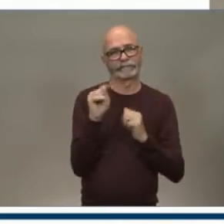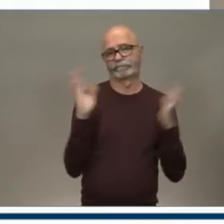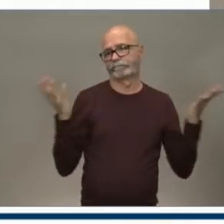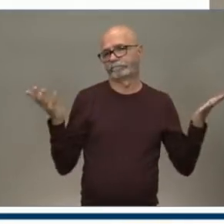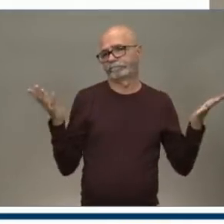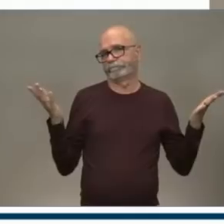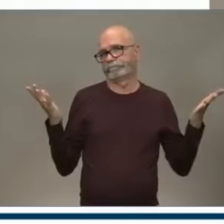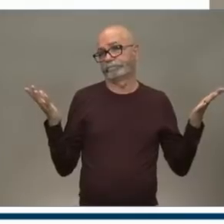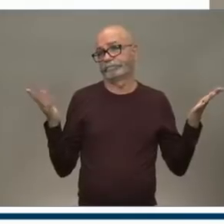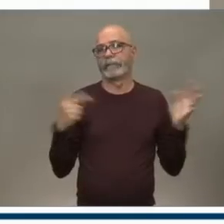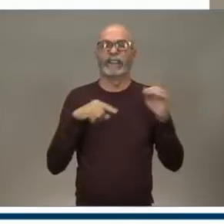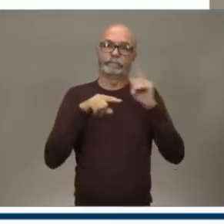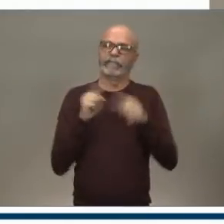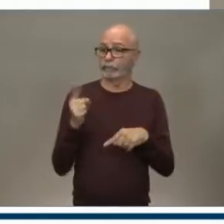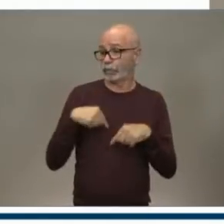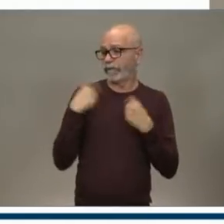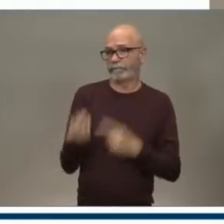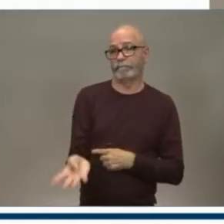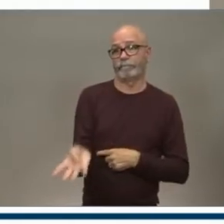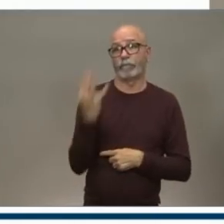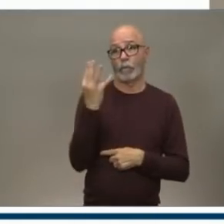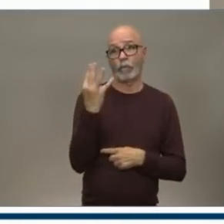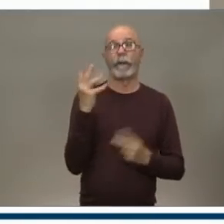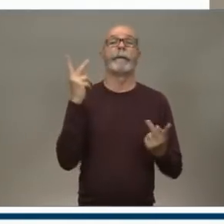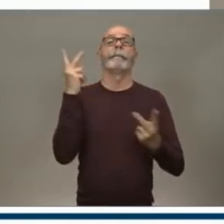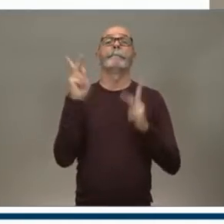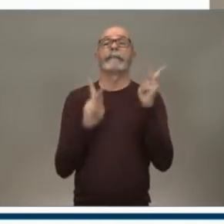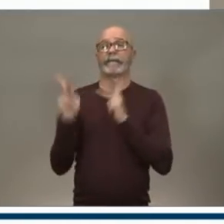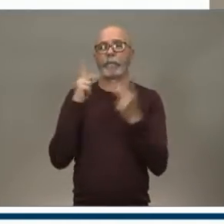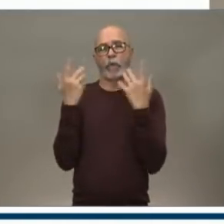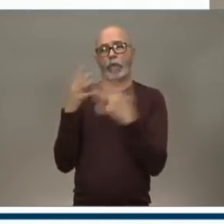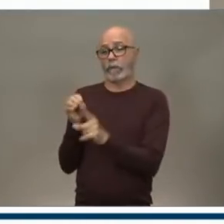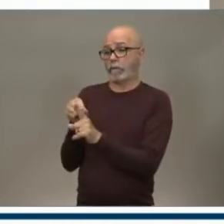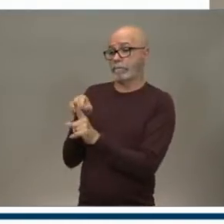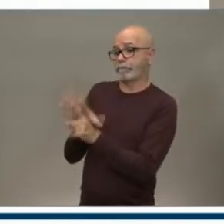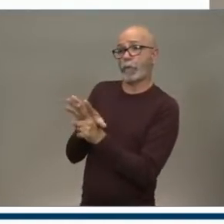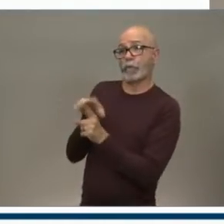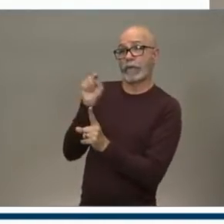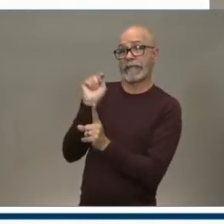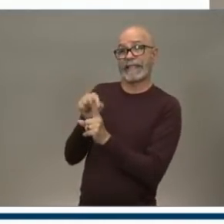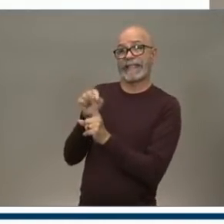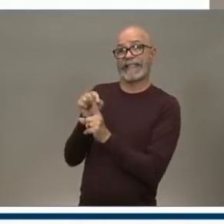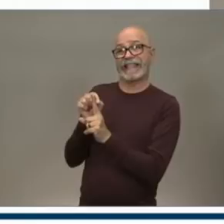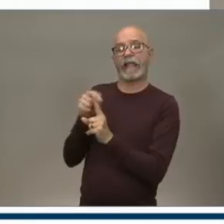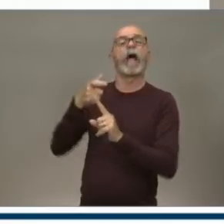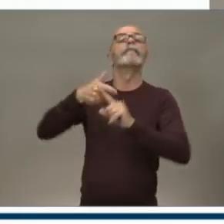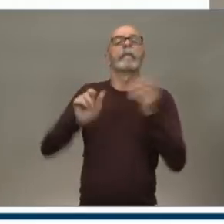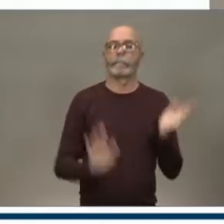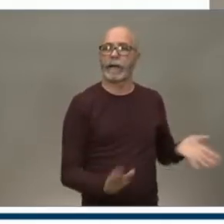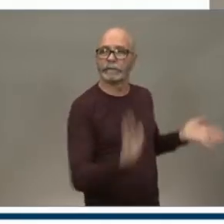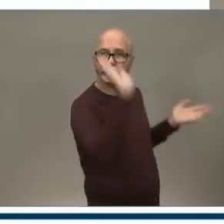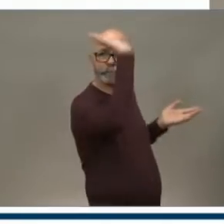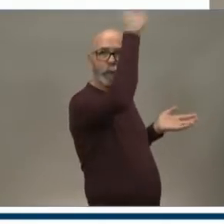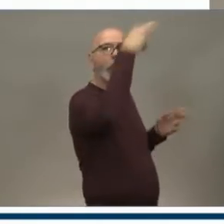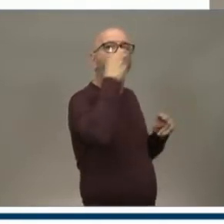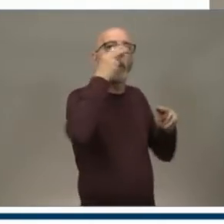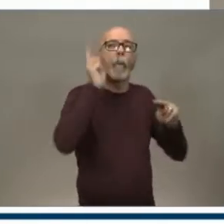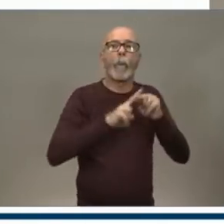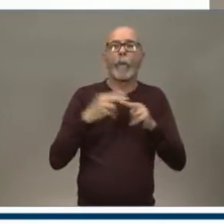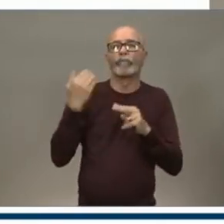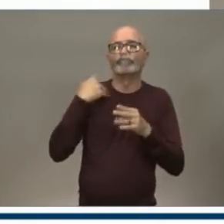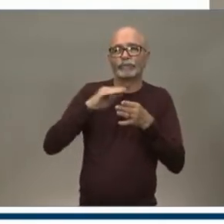connected, exposed at a different, a casual basketball event in that rec center.